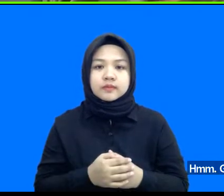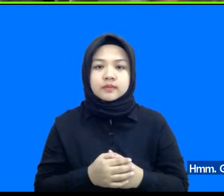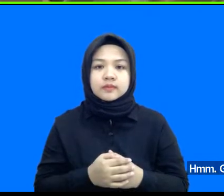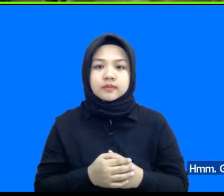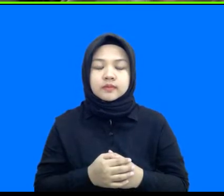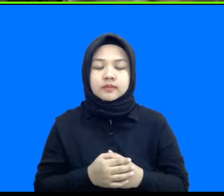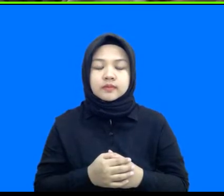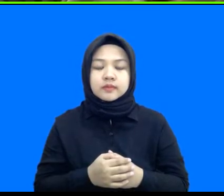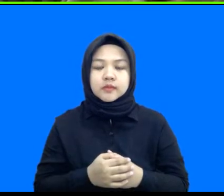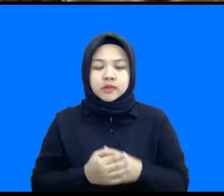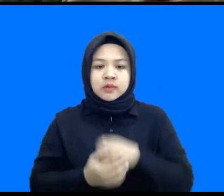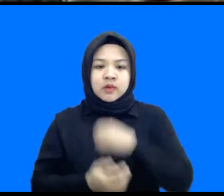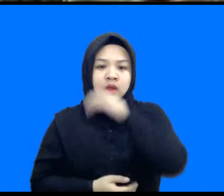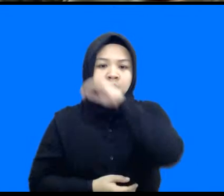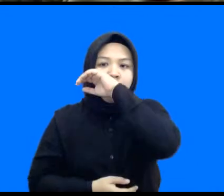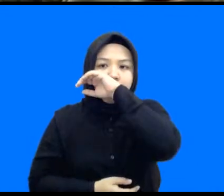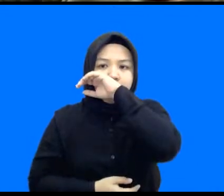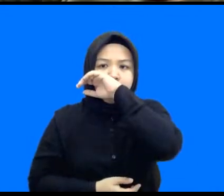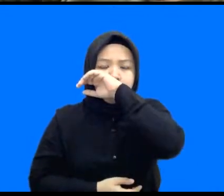I said before that